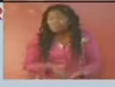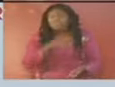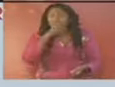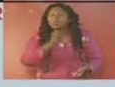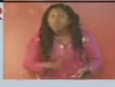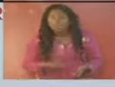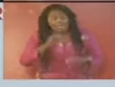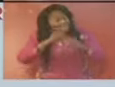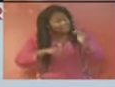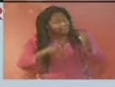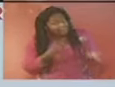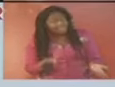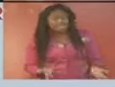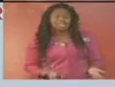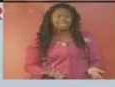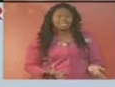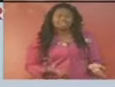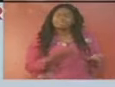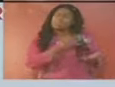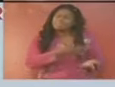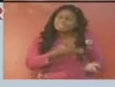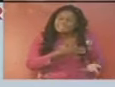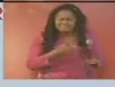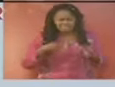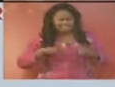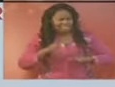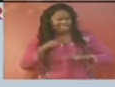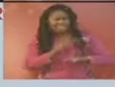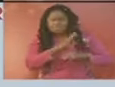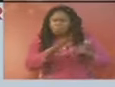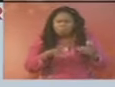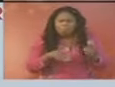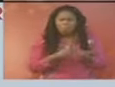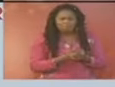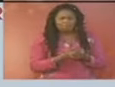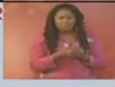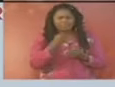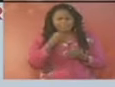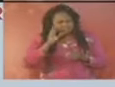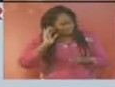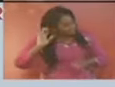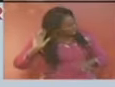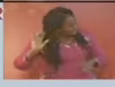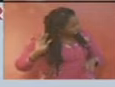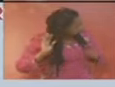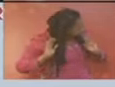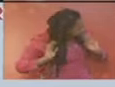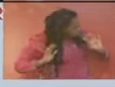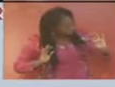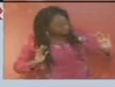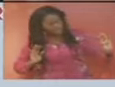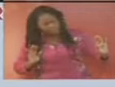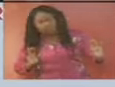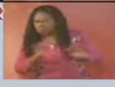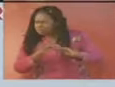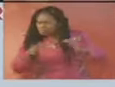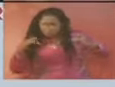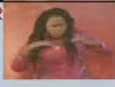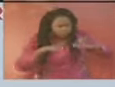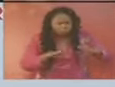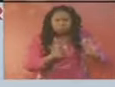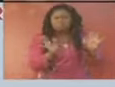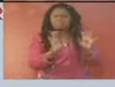together this Christmas. Make some sacrifices this Christmas for a better 2021. Learn from the